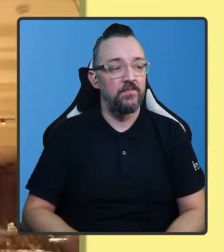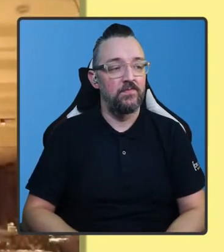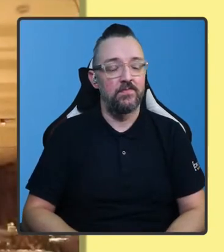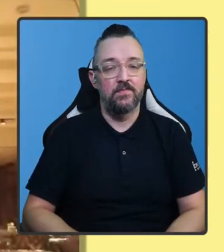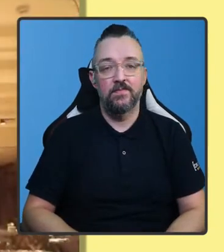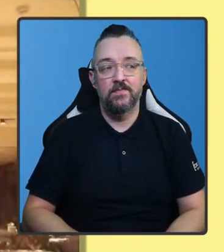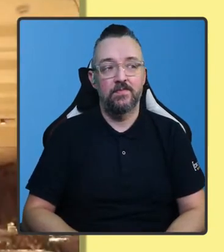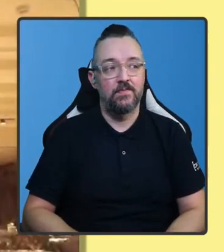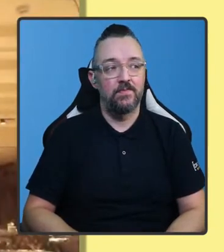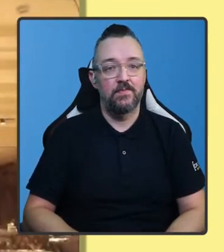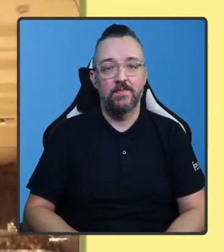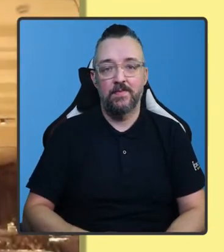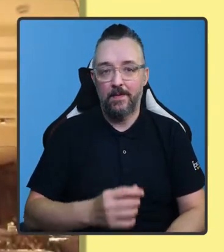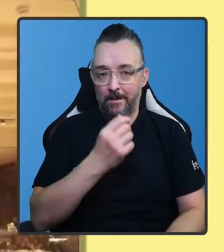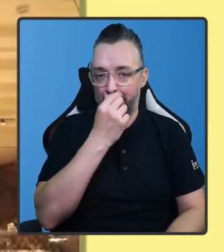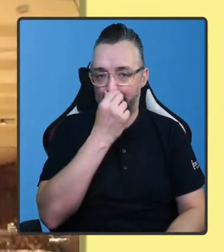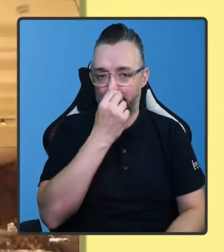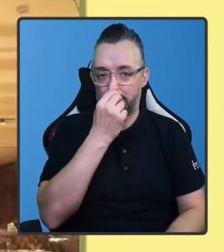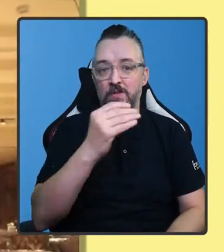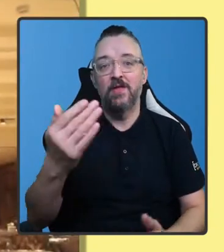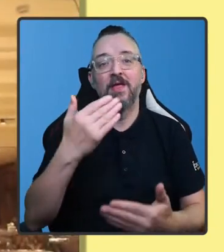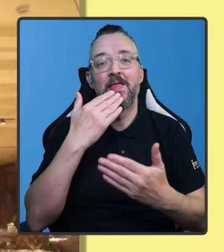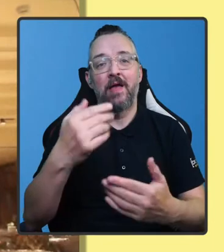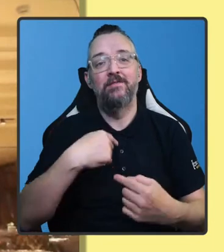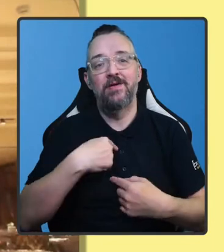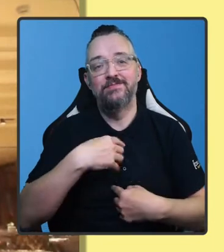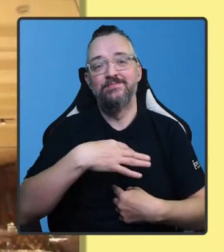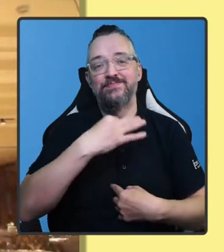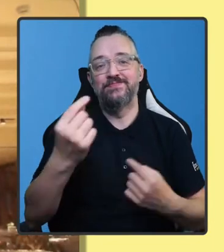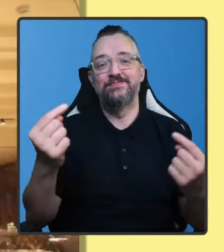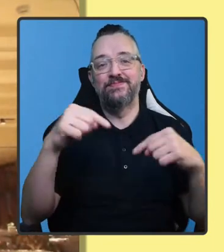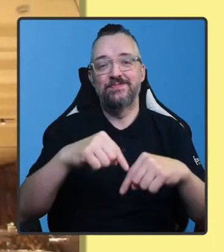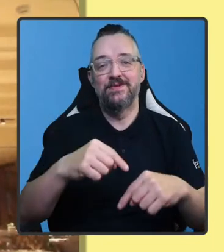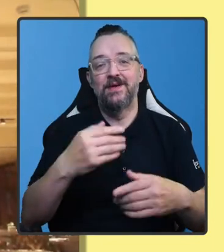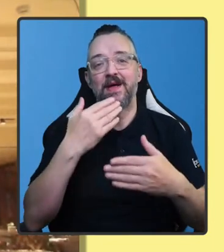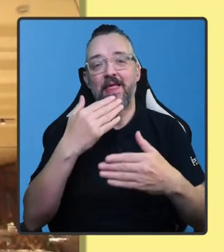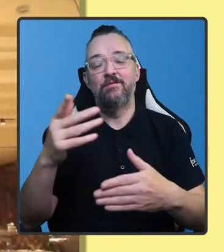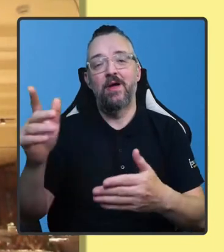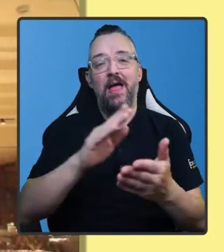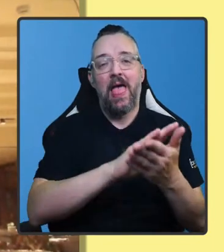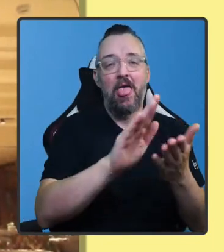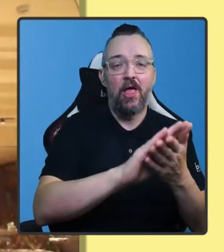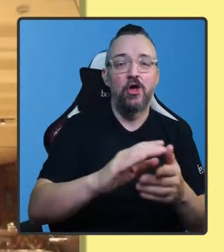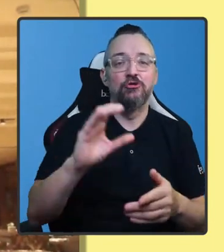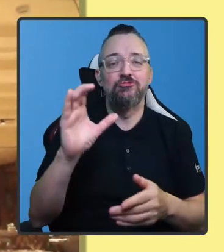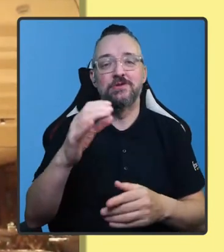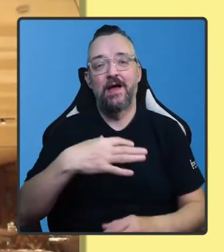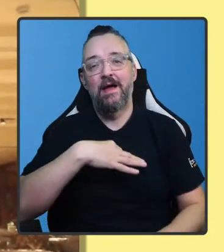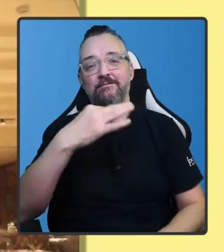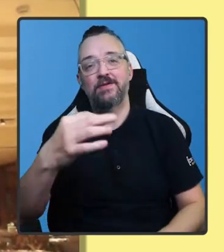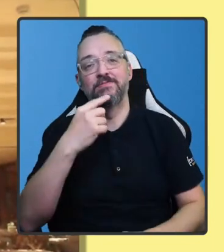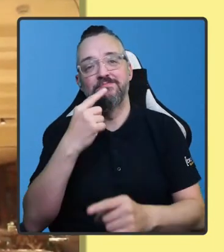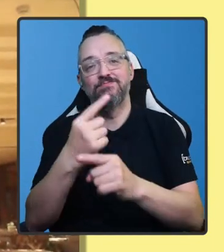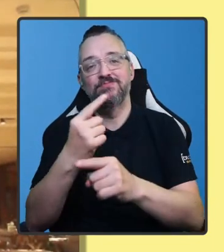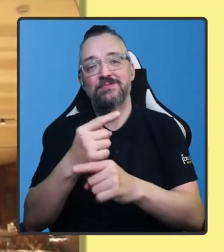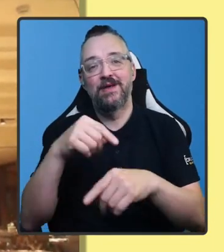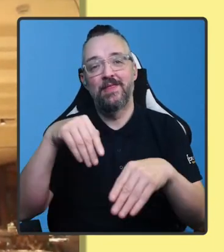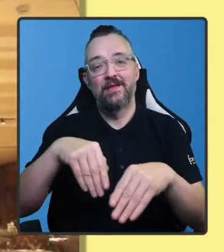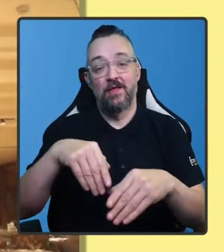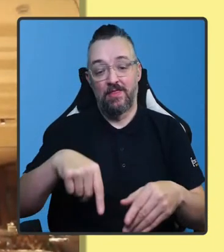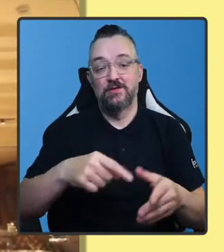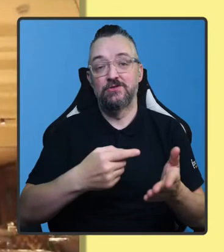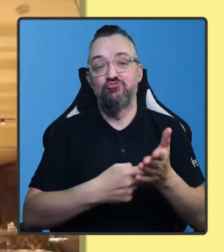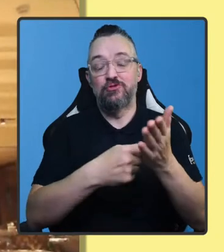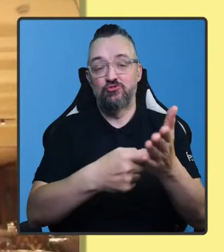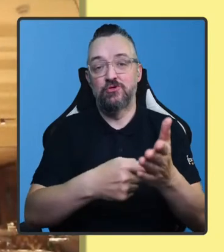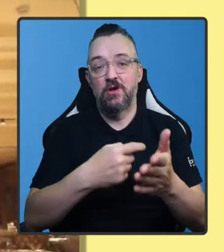Hi, Christian. Thank you all for having me and thank you for Heather and Christian for inviting me to speak with them in this resolution. I